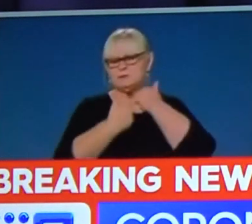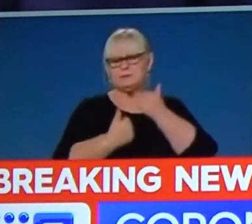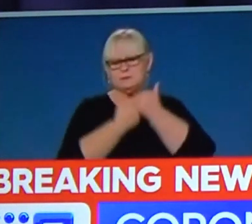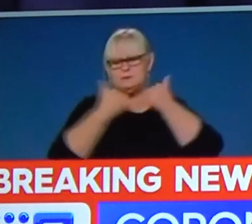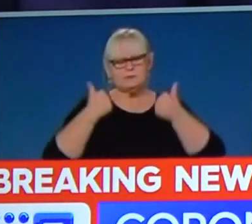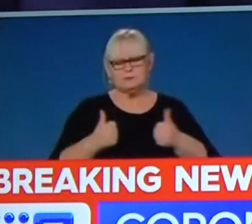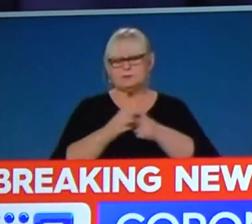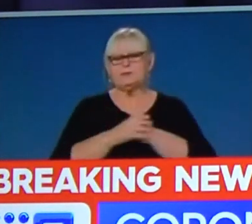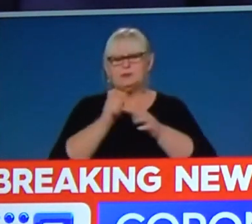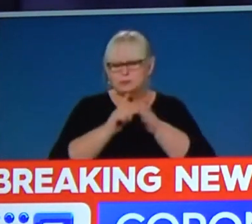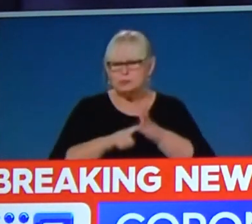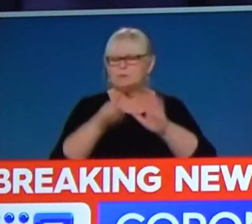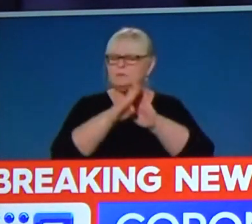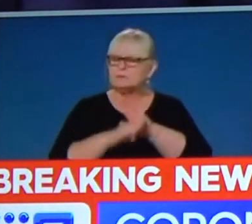that.